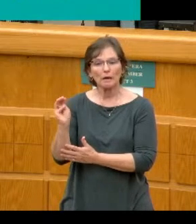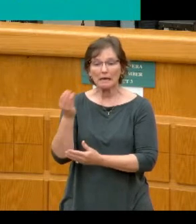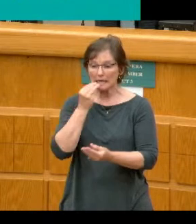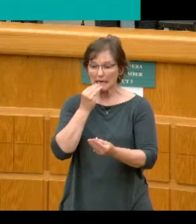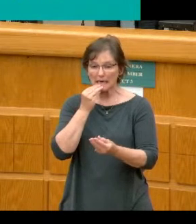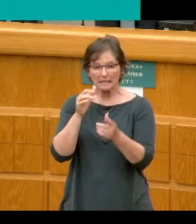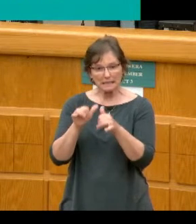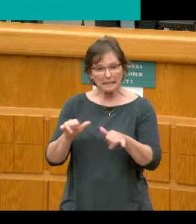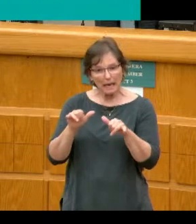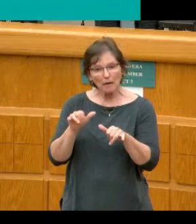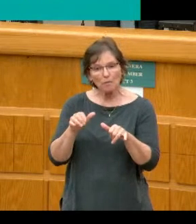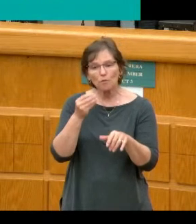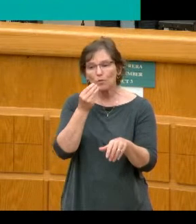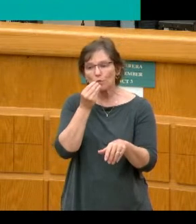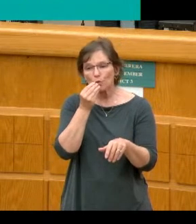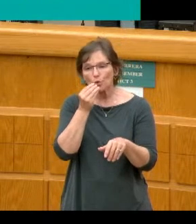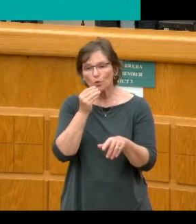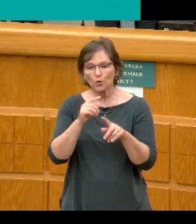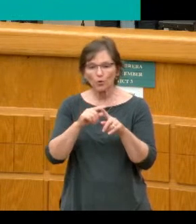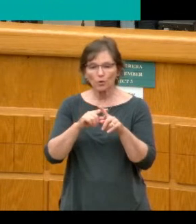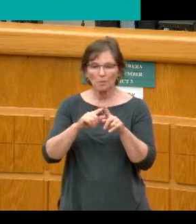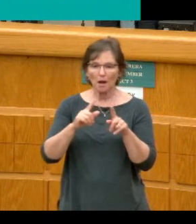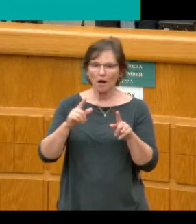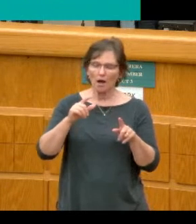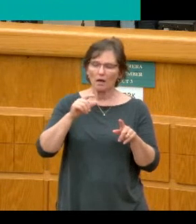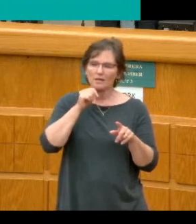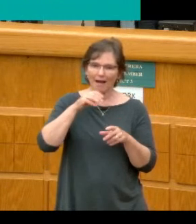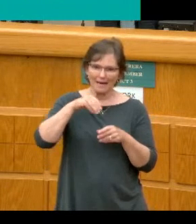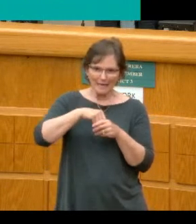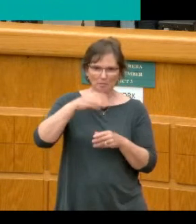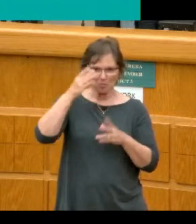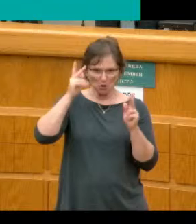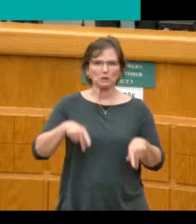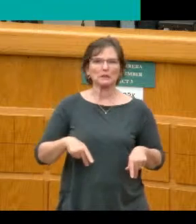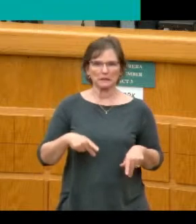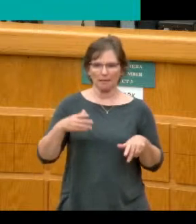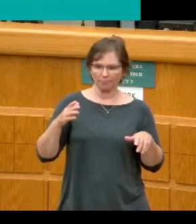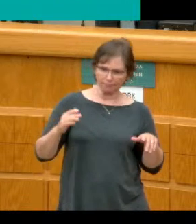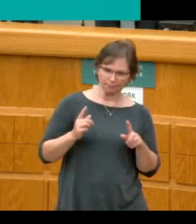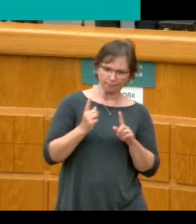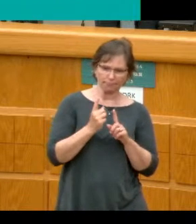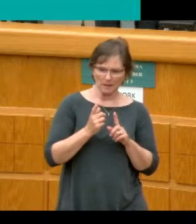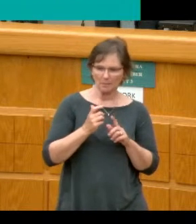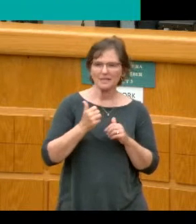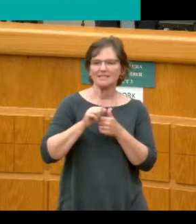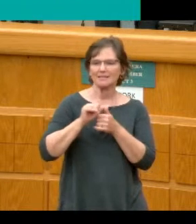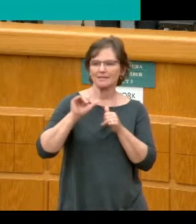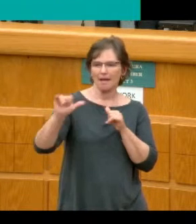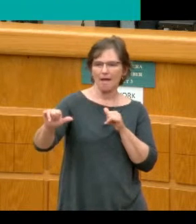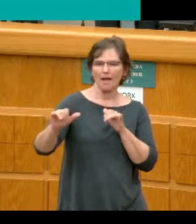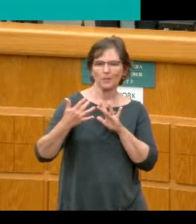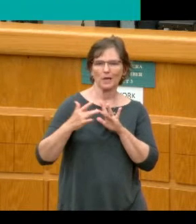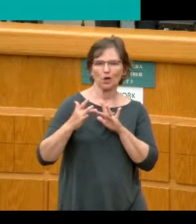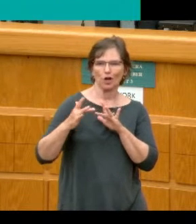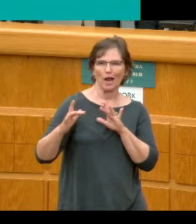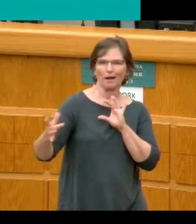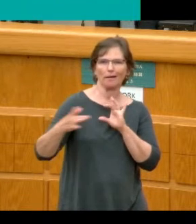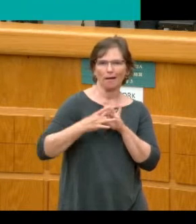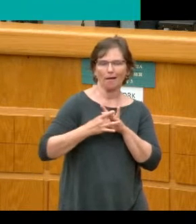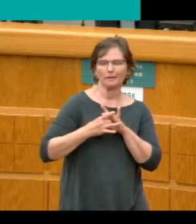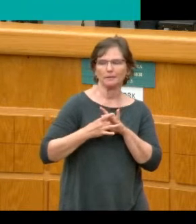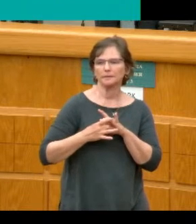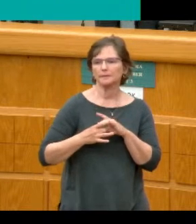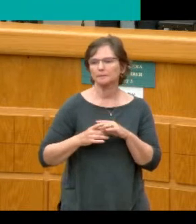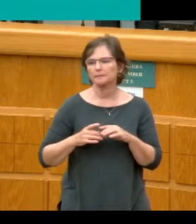Bring the food for your elderly loved ones, and then when the household eats, invite them via